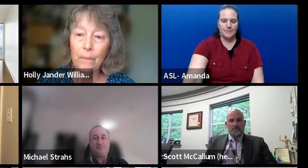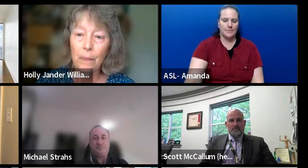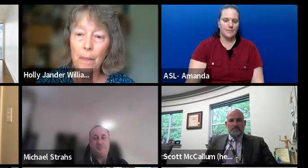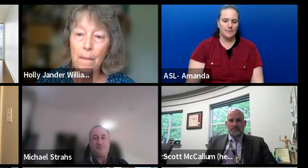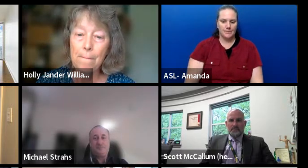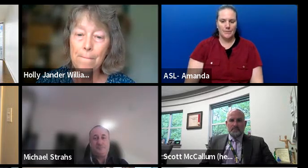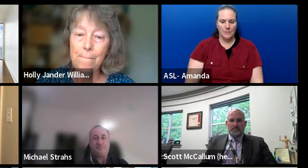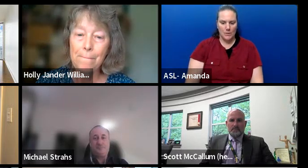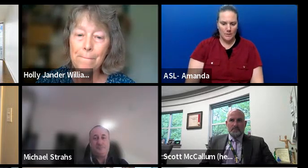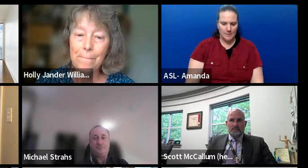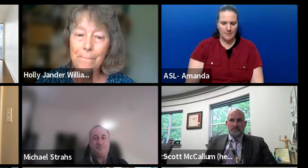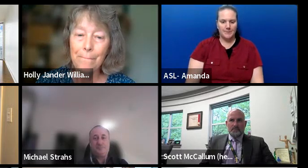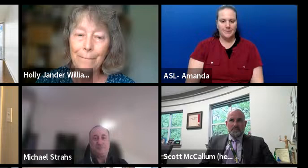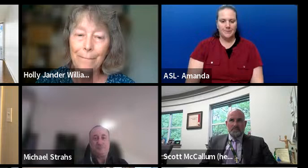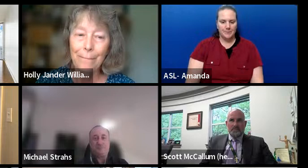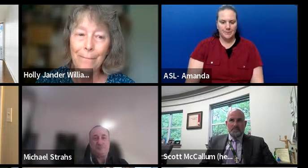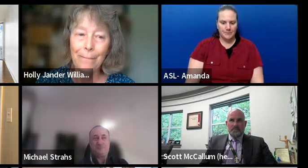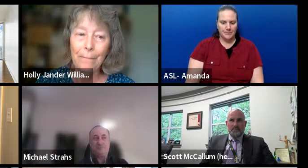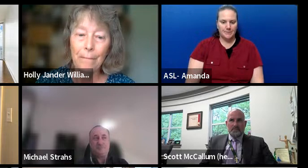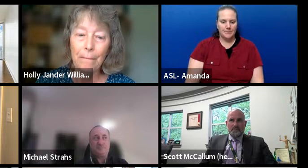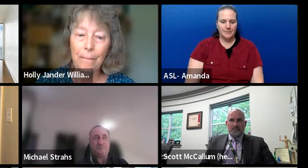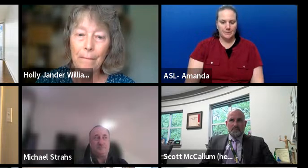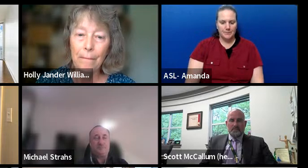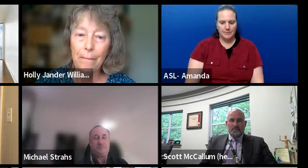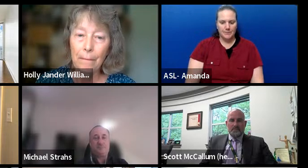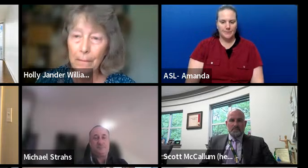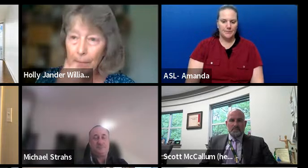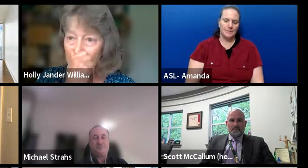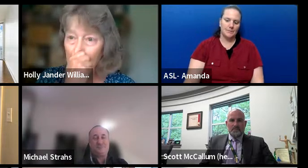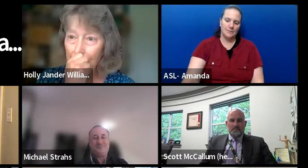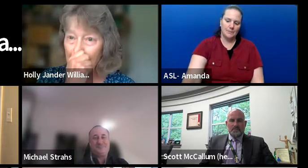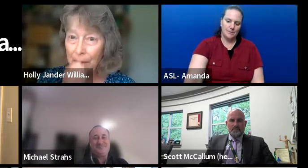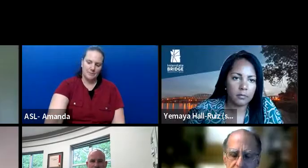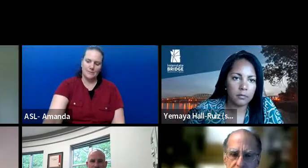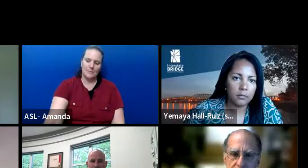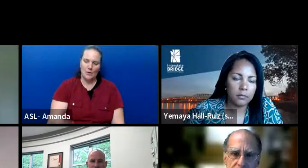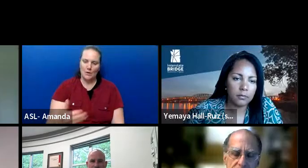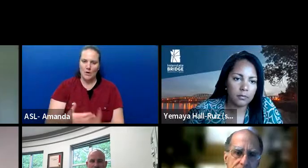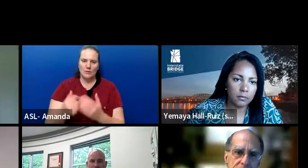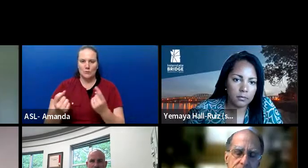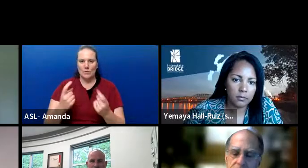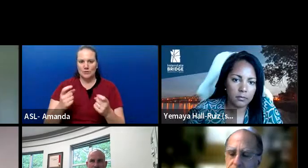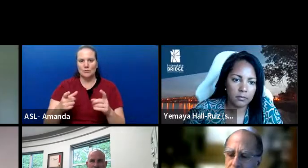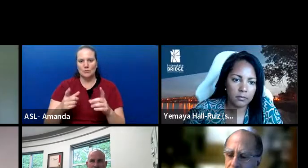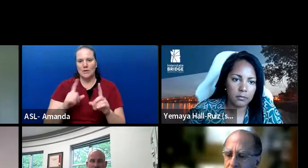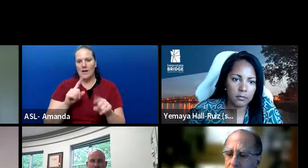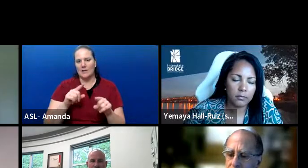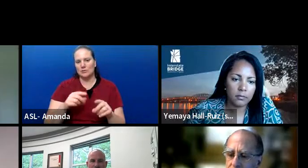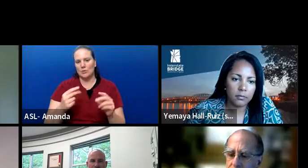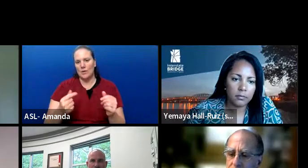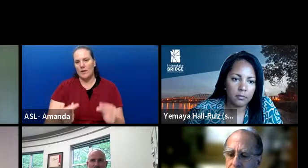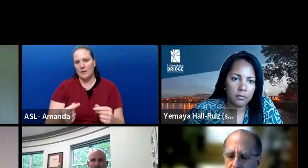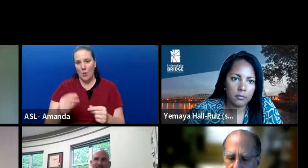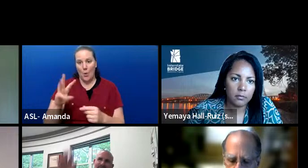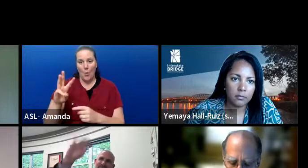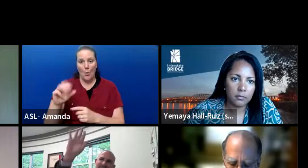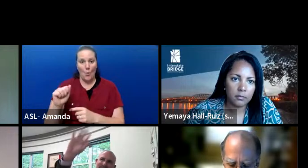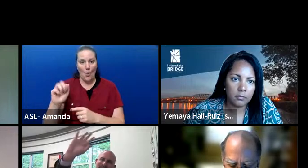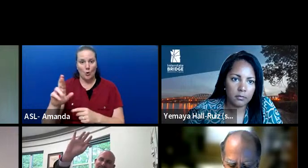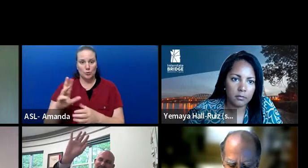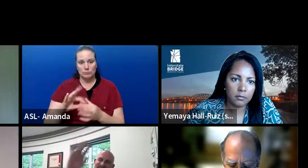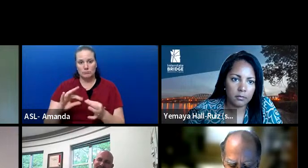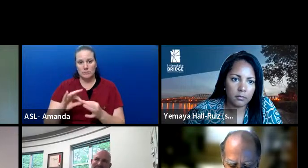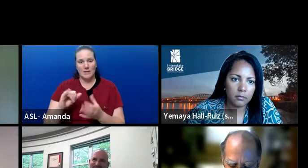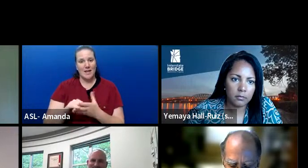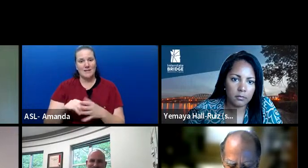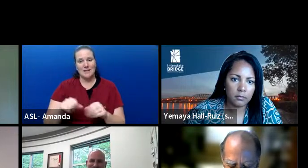Okay. Good. Two questions I think you can answer fairly quickly. One is, you know, as Walter pointed out, it takes a